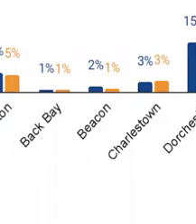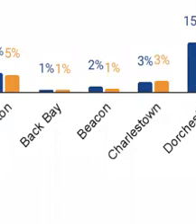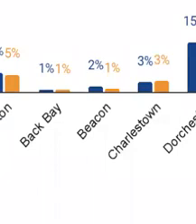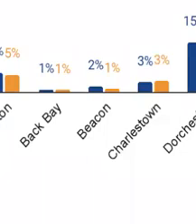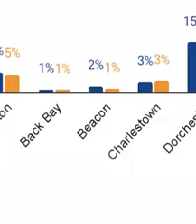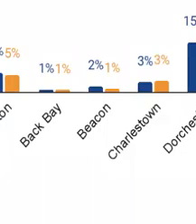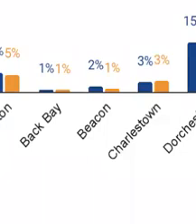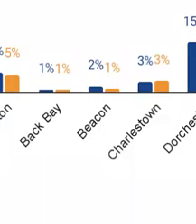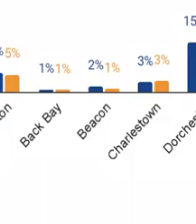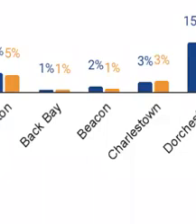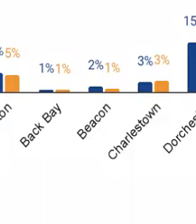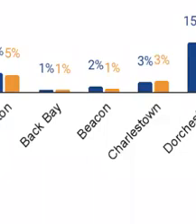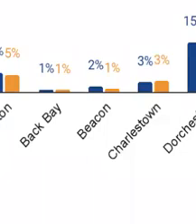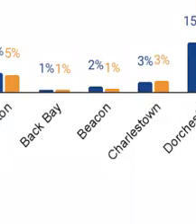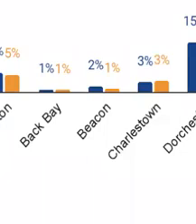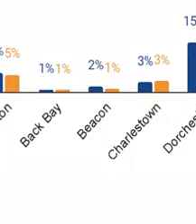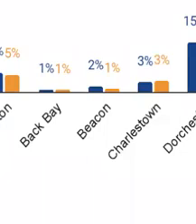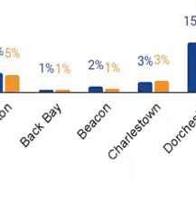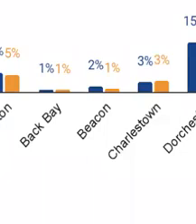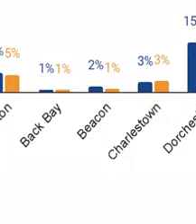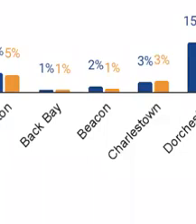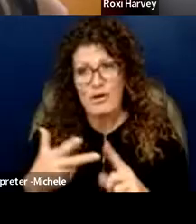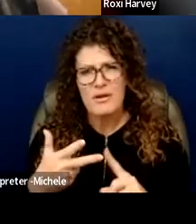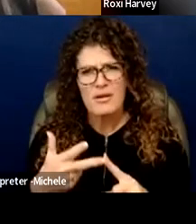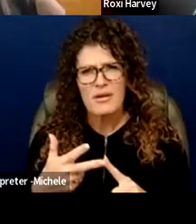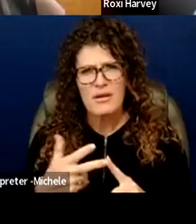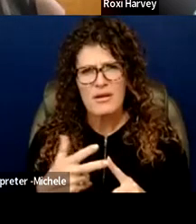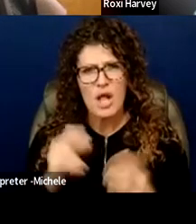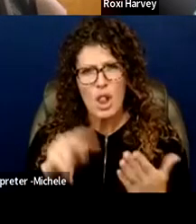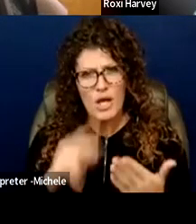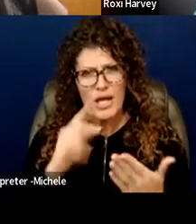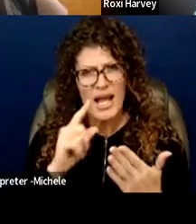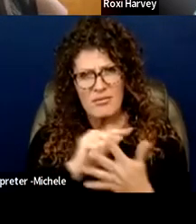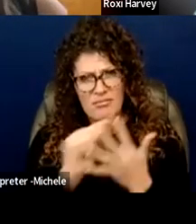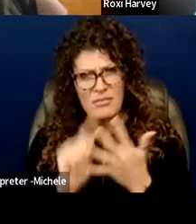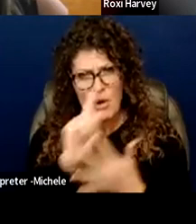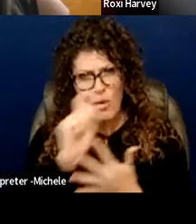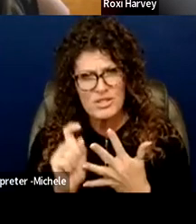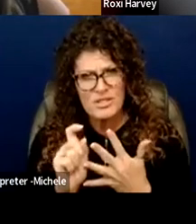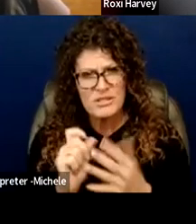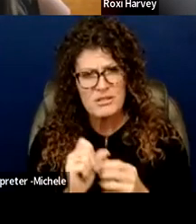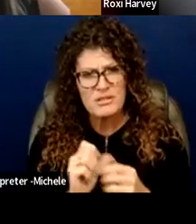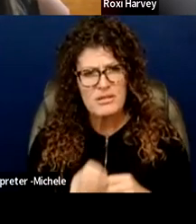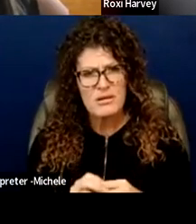I don't know. And then the third thing is, you know, looking at the questions and such,